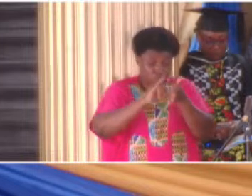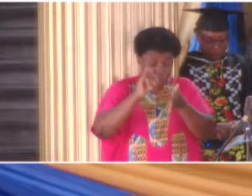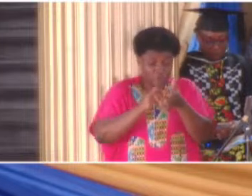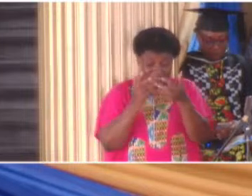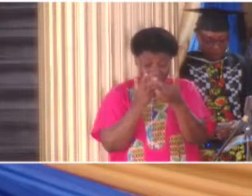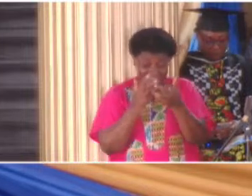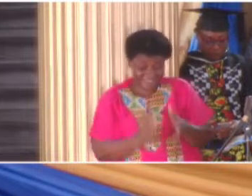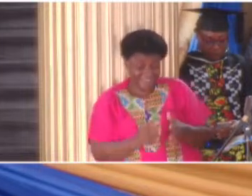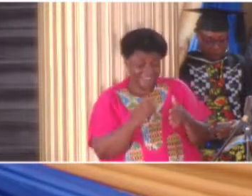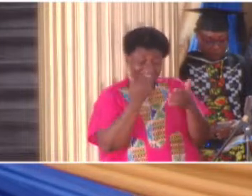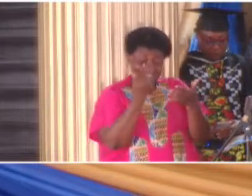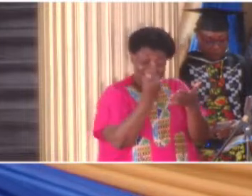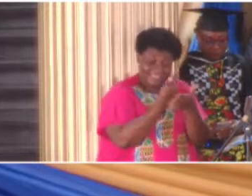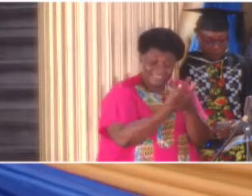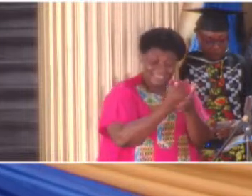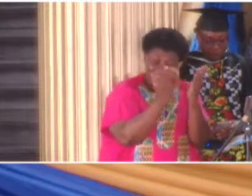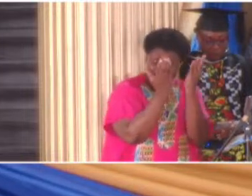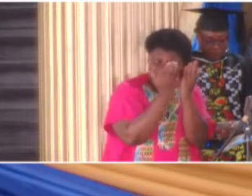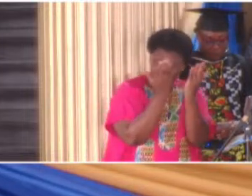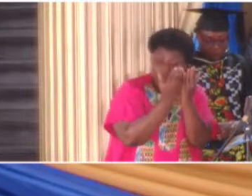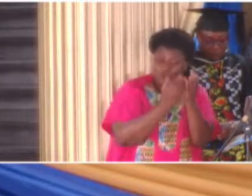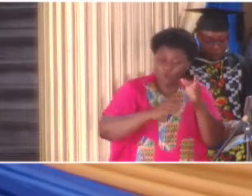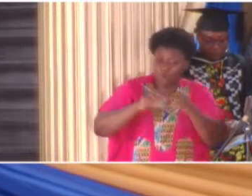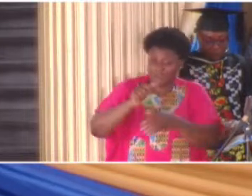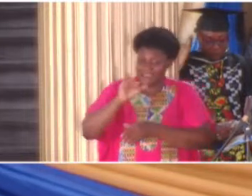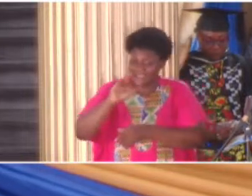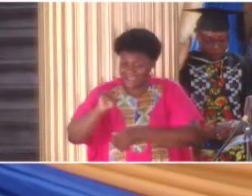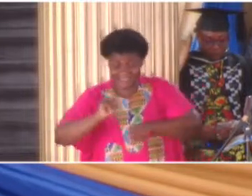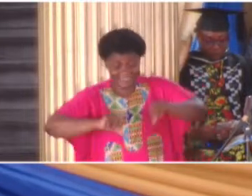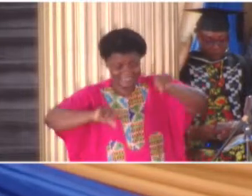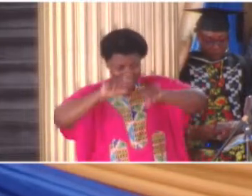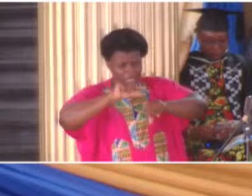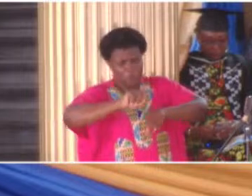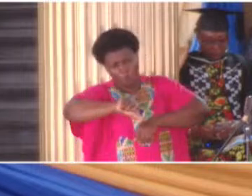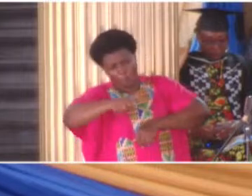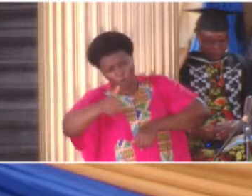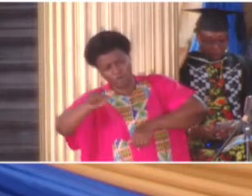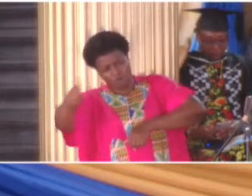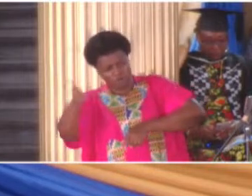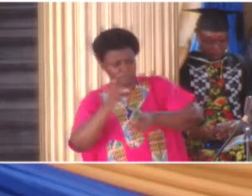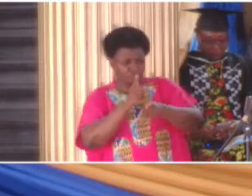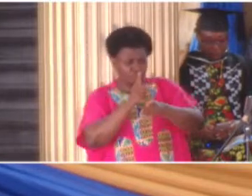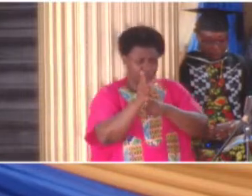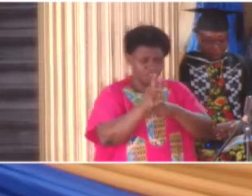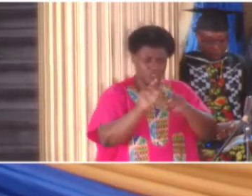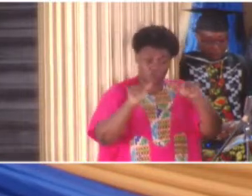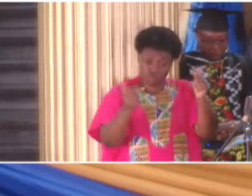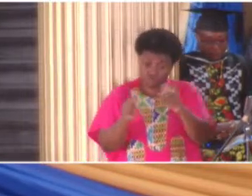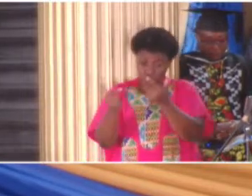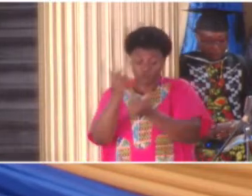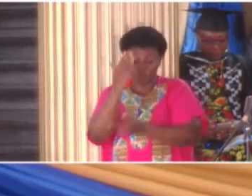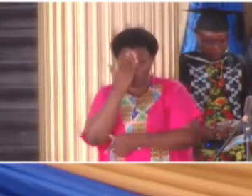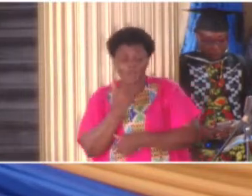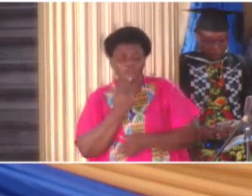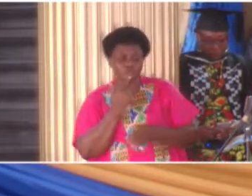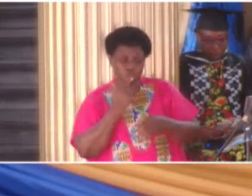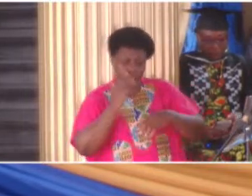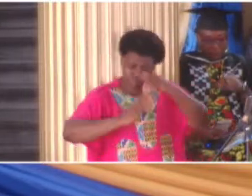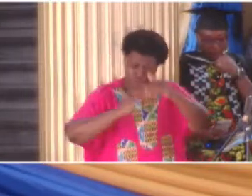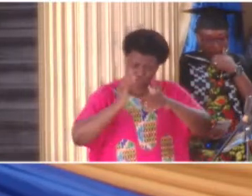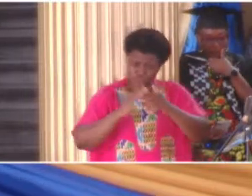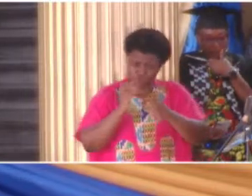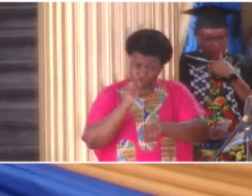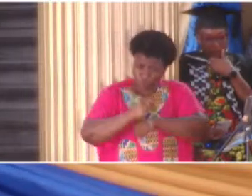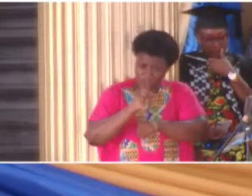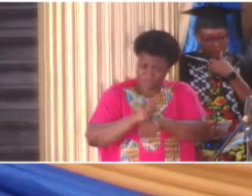Academy of Arts and Sciences, and other professional bodies to ensure that you build up your careers in a